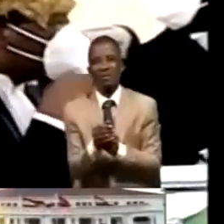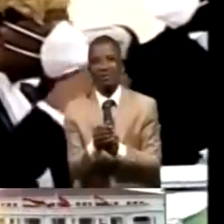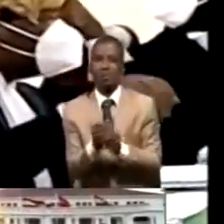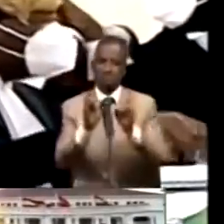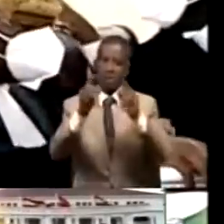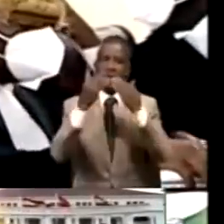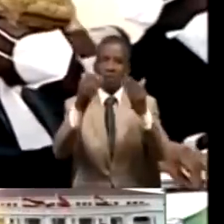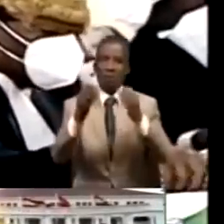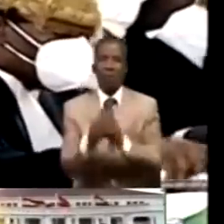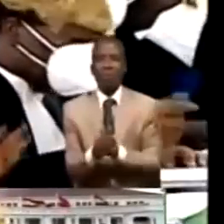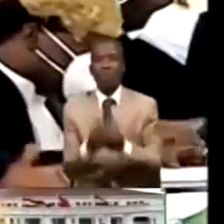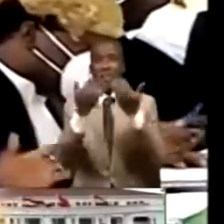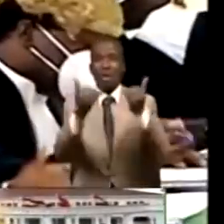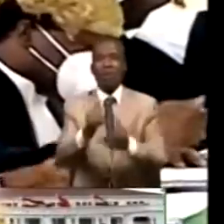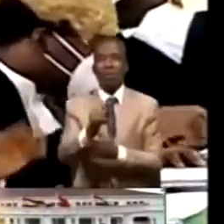Now,